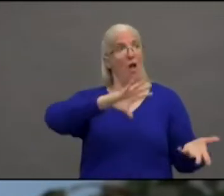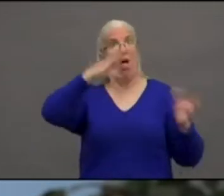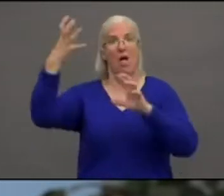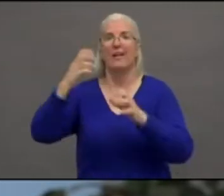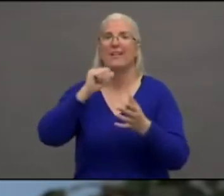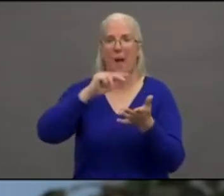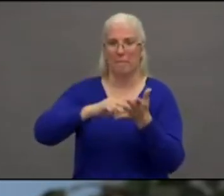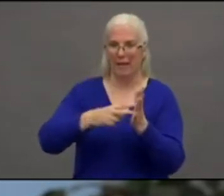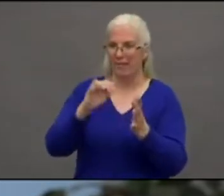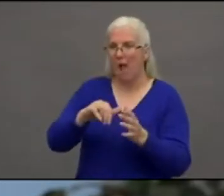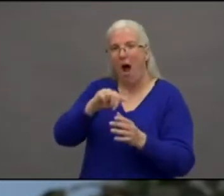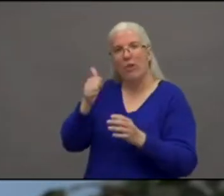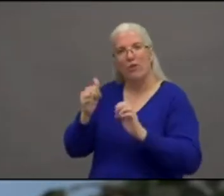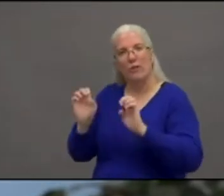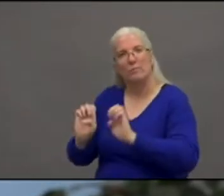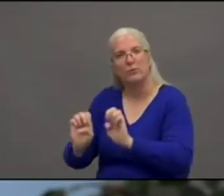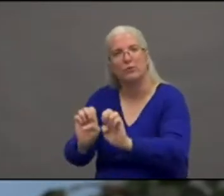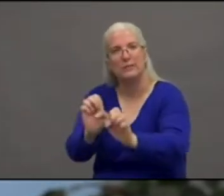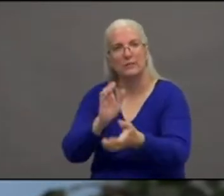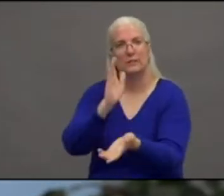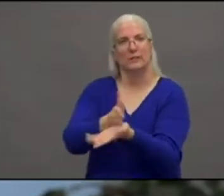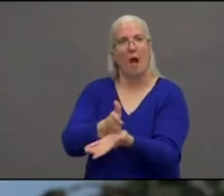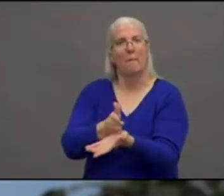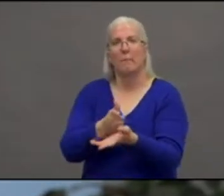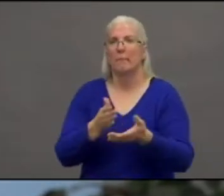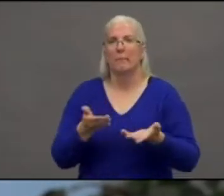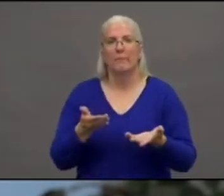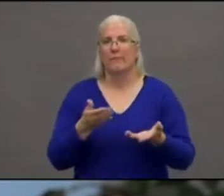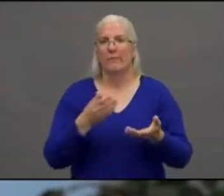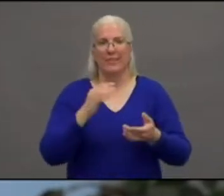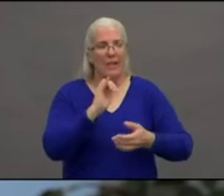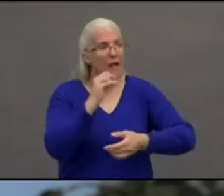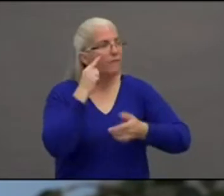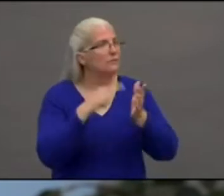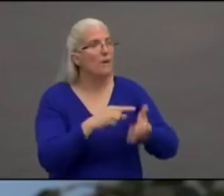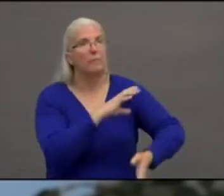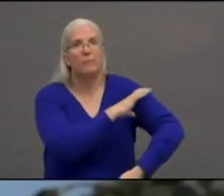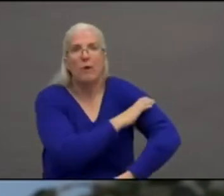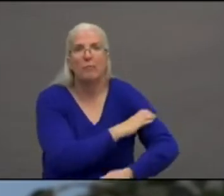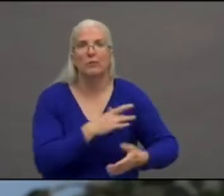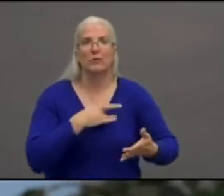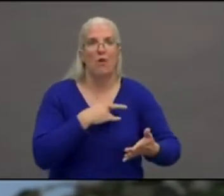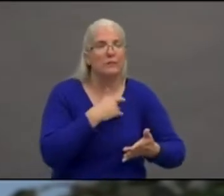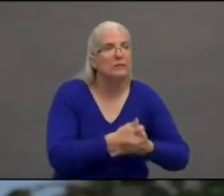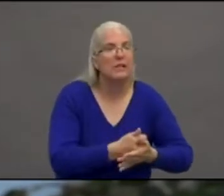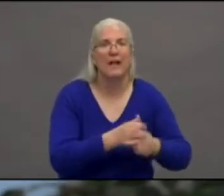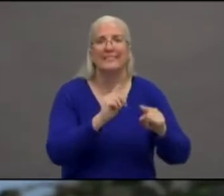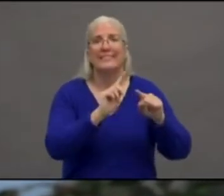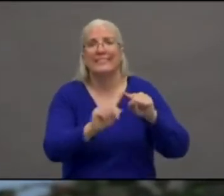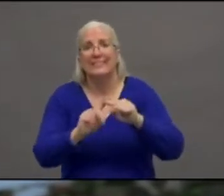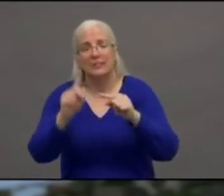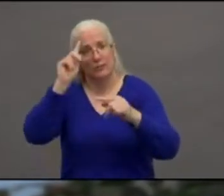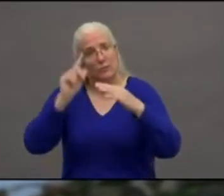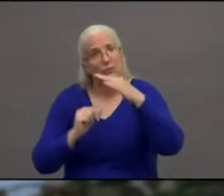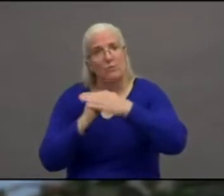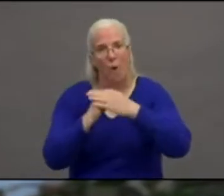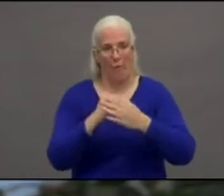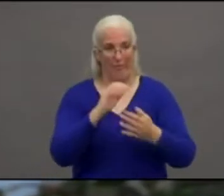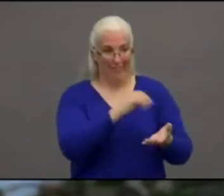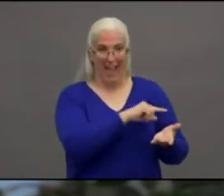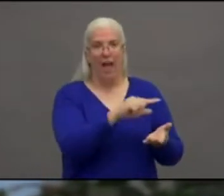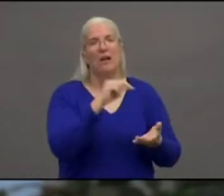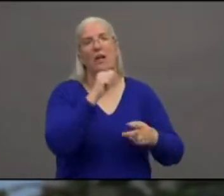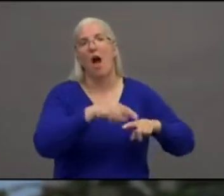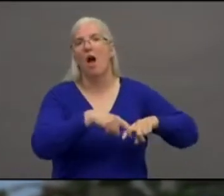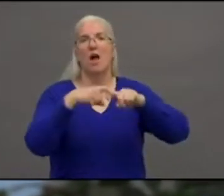the diabetes, the car accidents, the broken bones, the appendicitis, the heart attacks, the strokes go away. Yeah. Those are still there, and we're